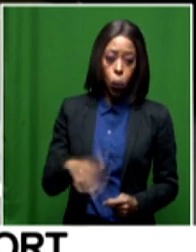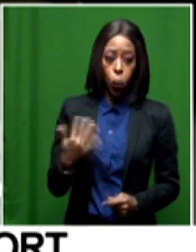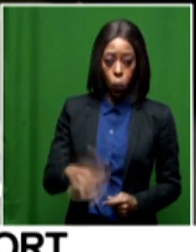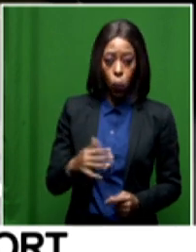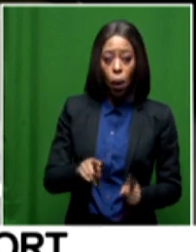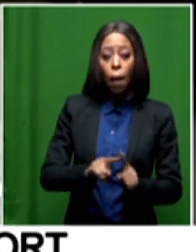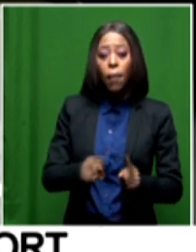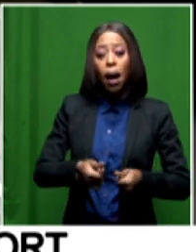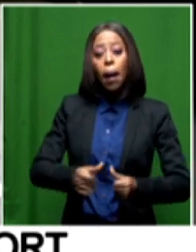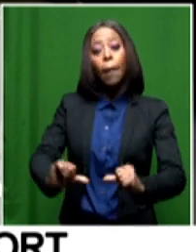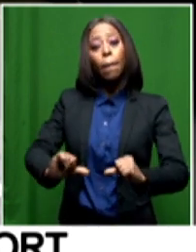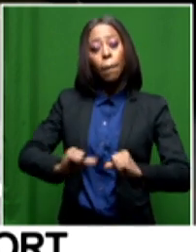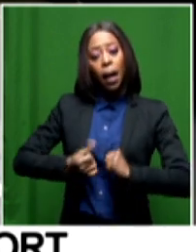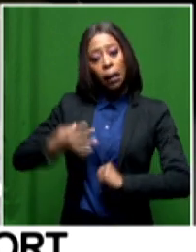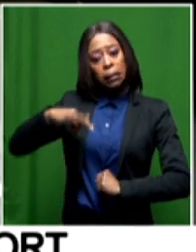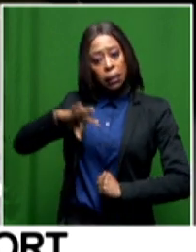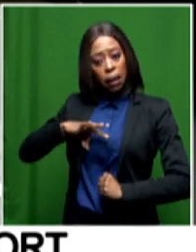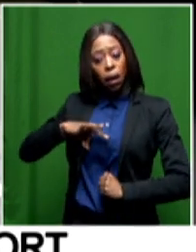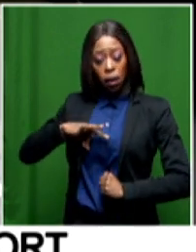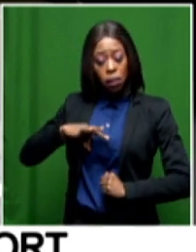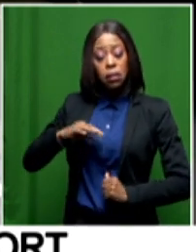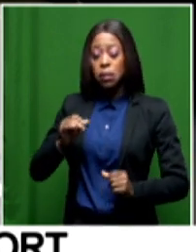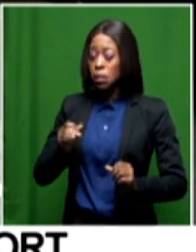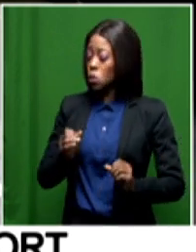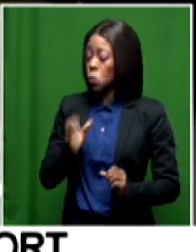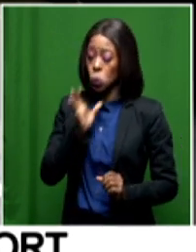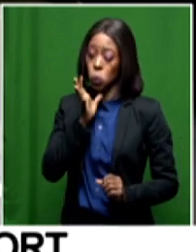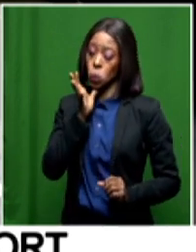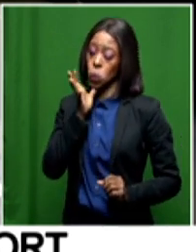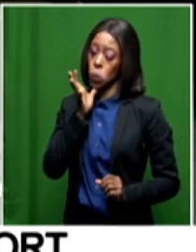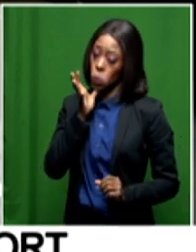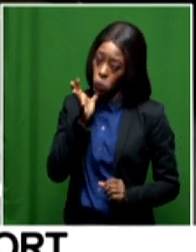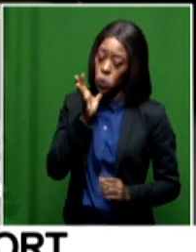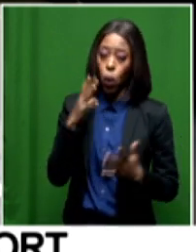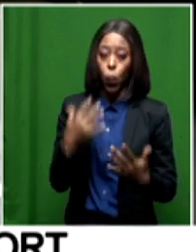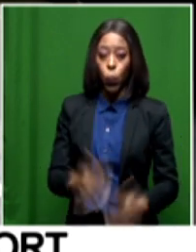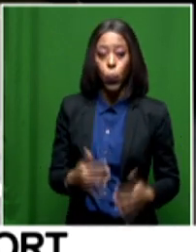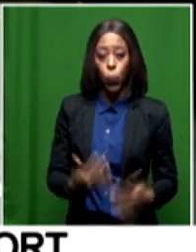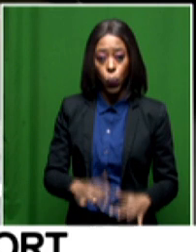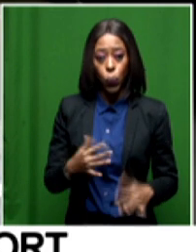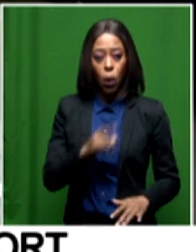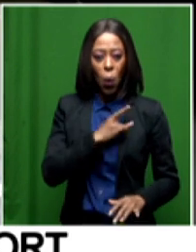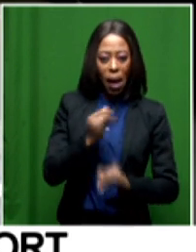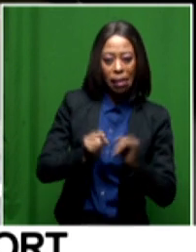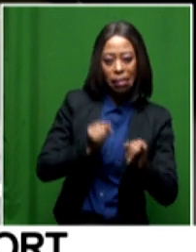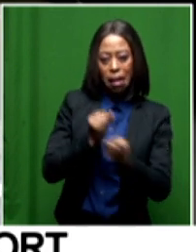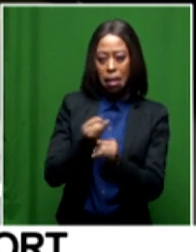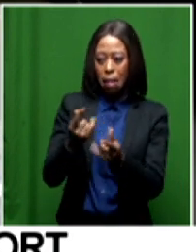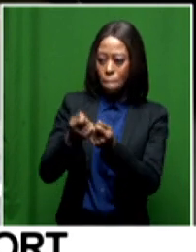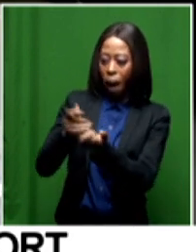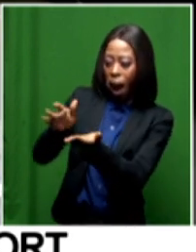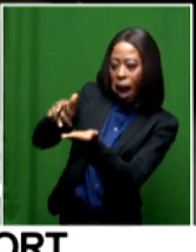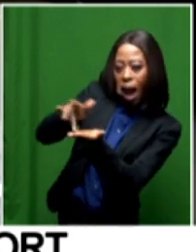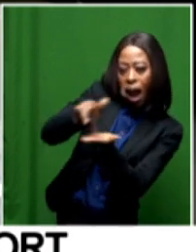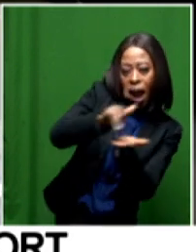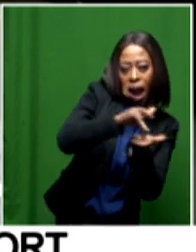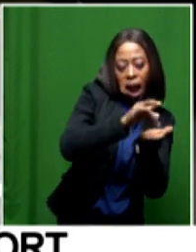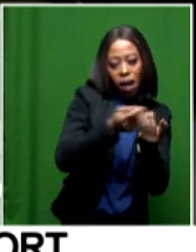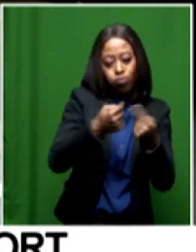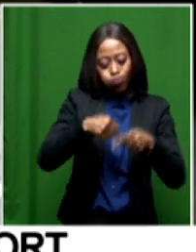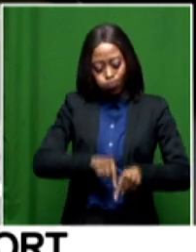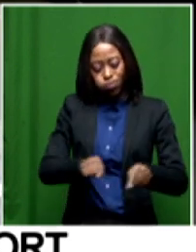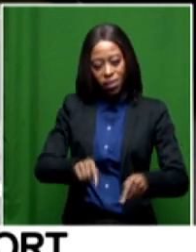the returns, and that's what people have to understand, the return, the amount of international money that will come into the country,